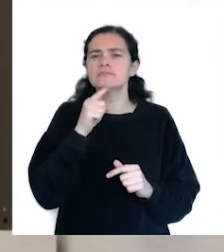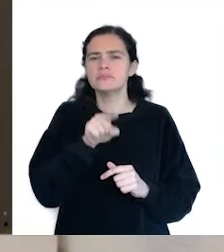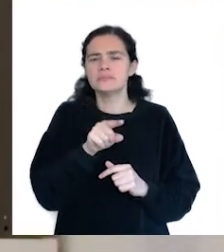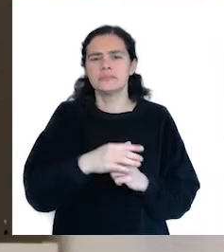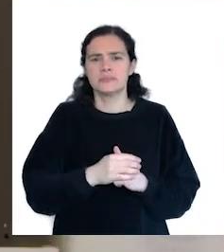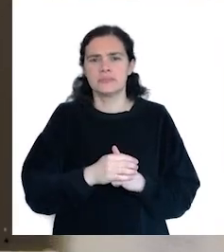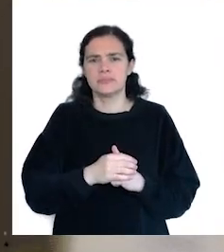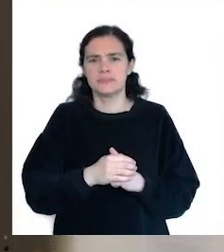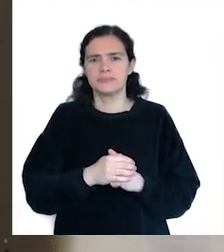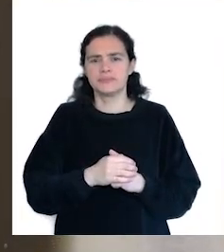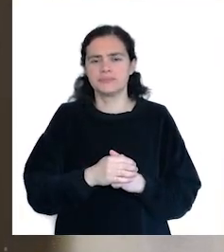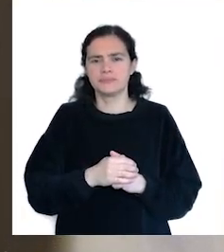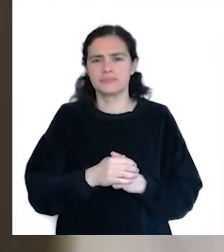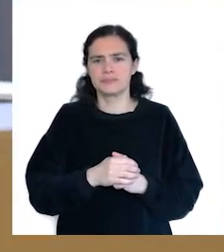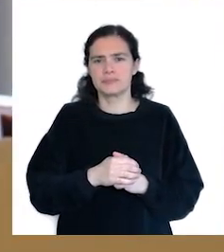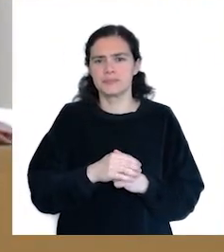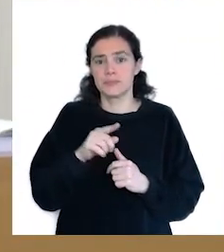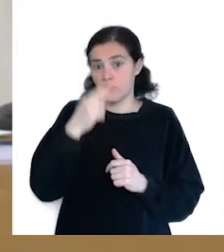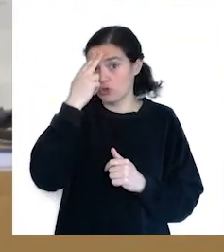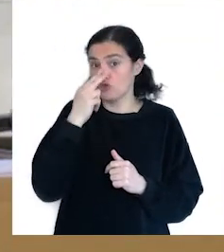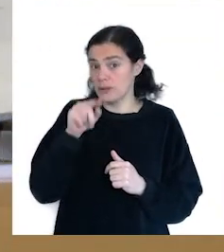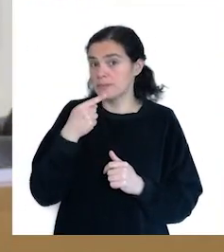is very important to understand this